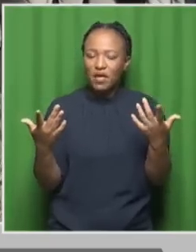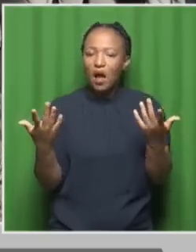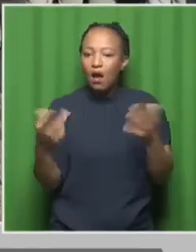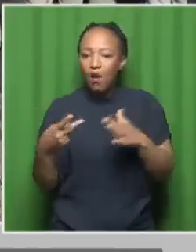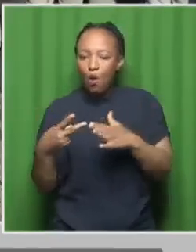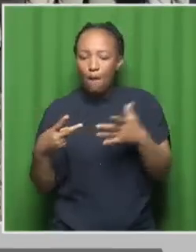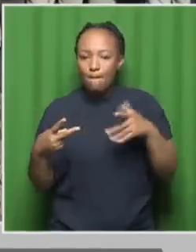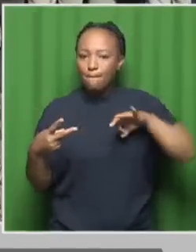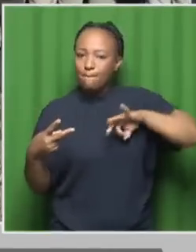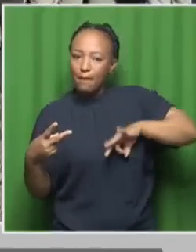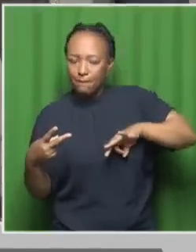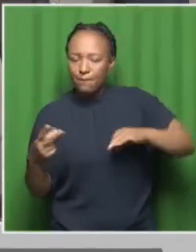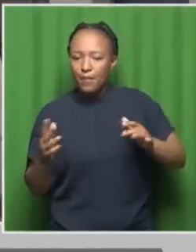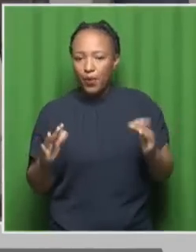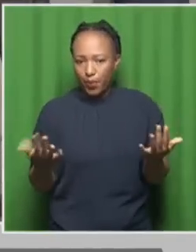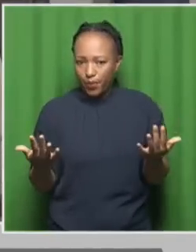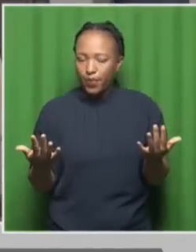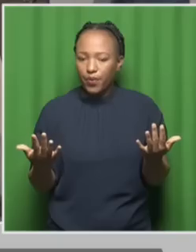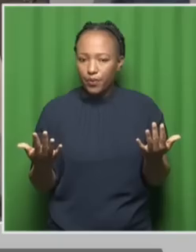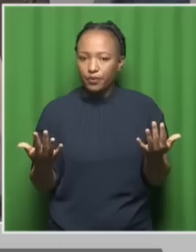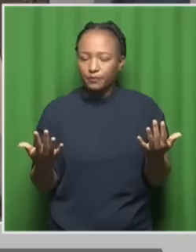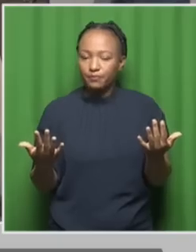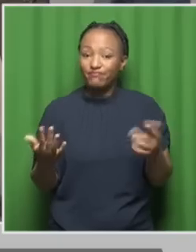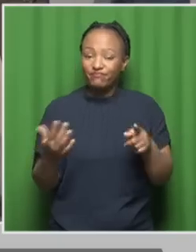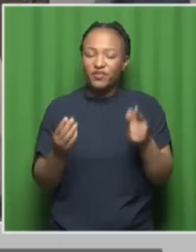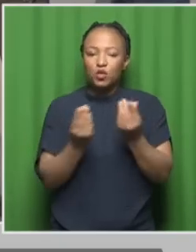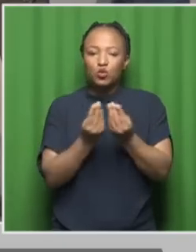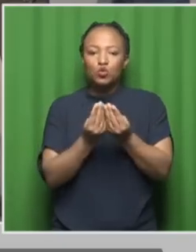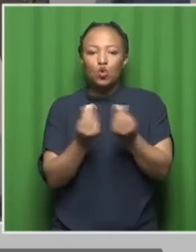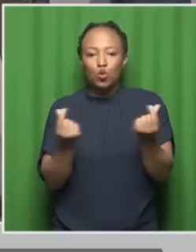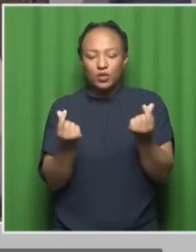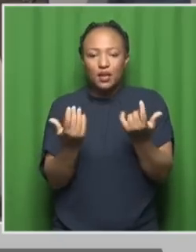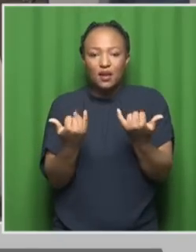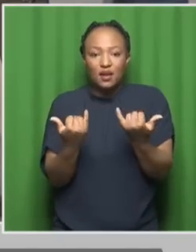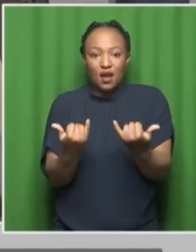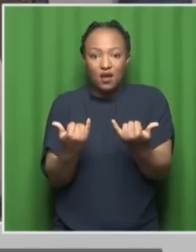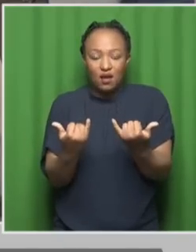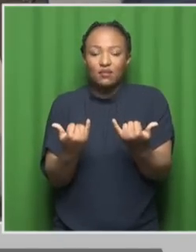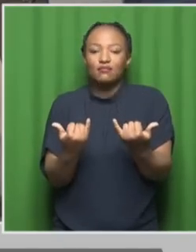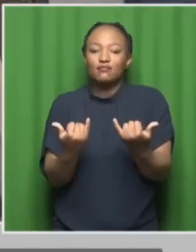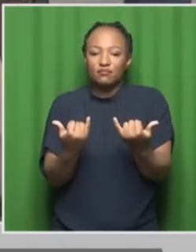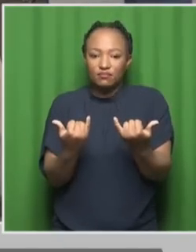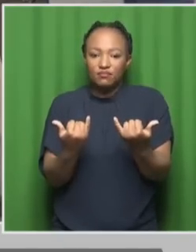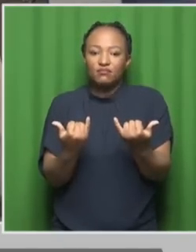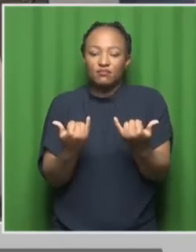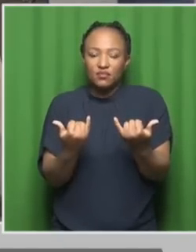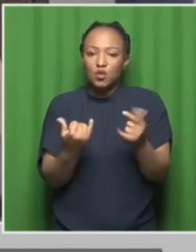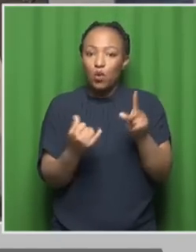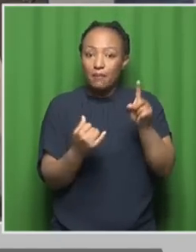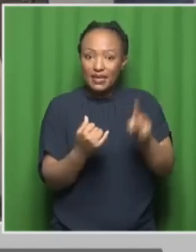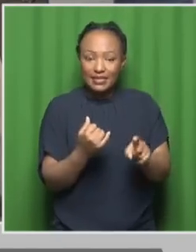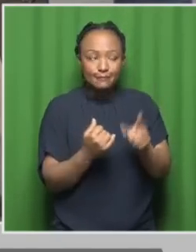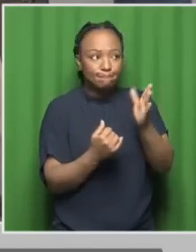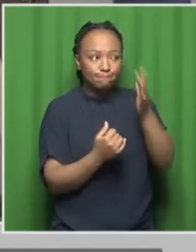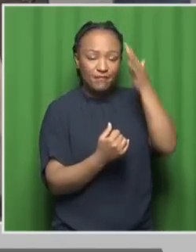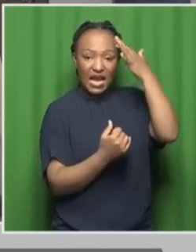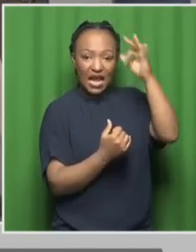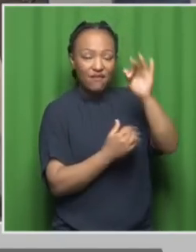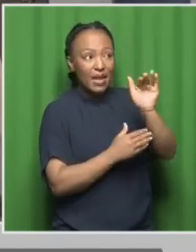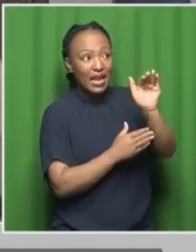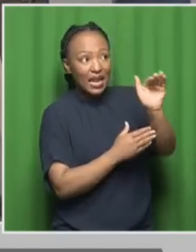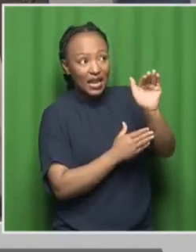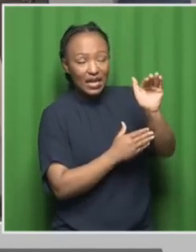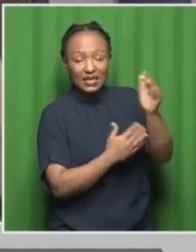from that as a state? So the solution that we're seeing is that we're going to stamp the authority of the state. And, you know, that's not